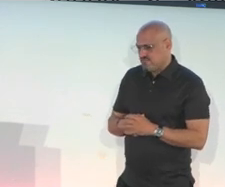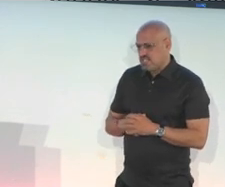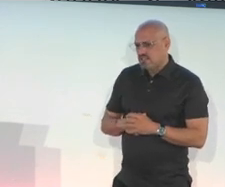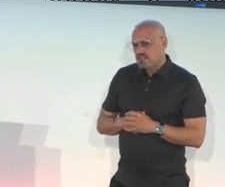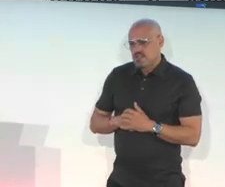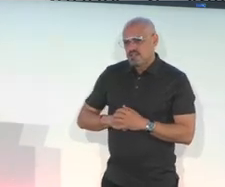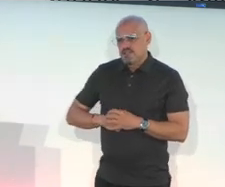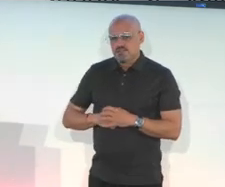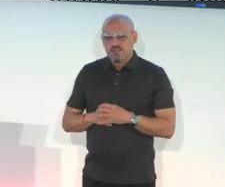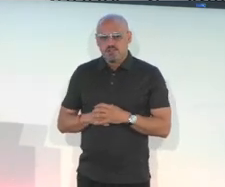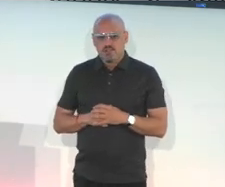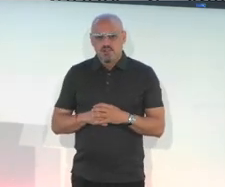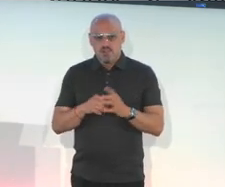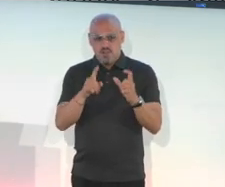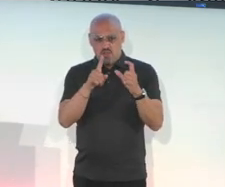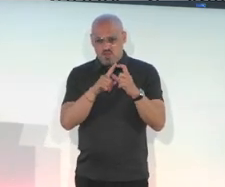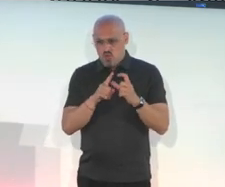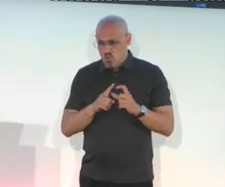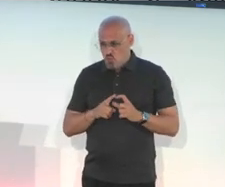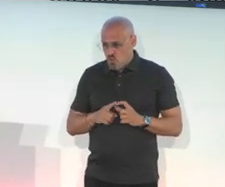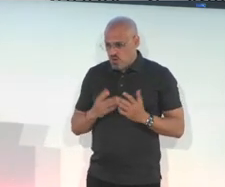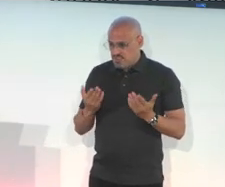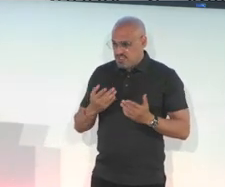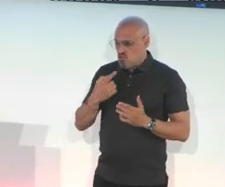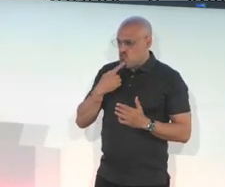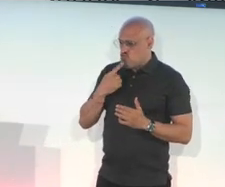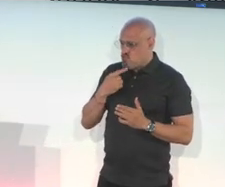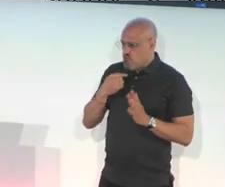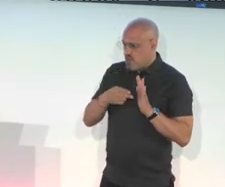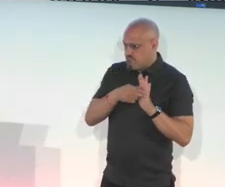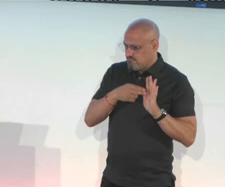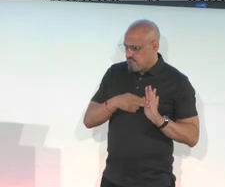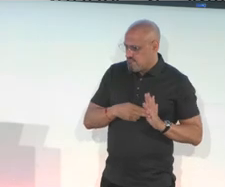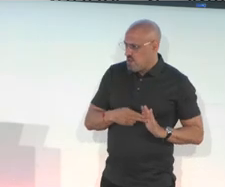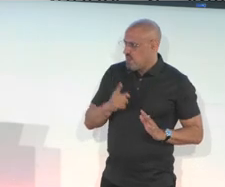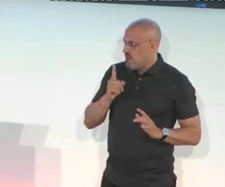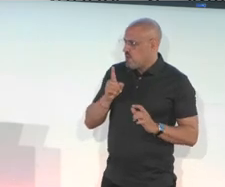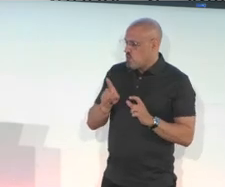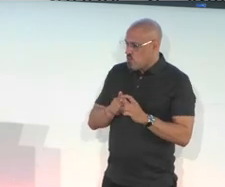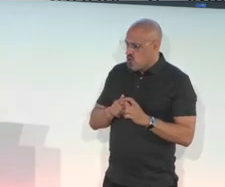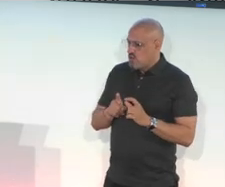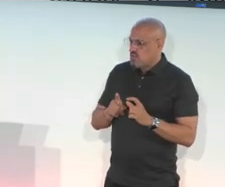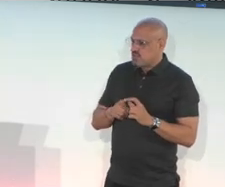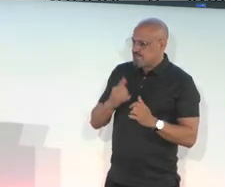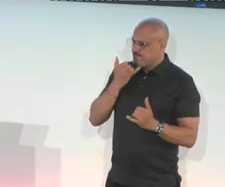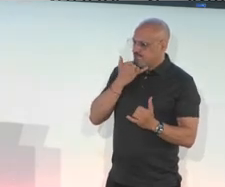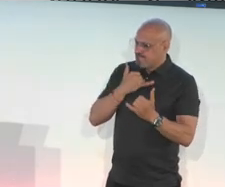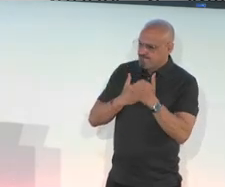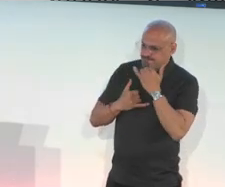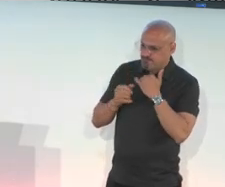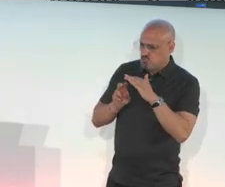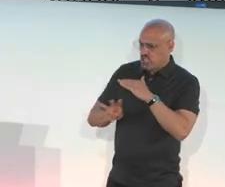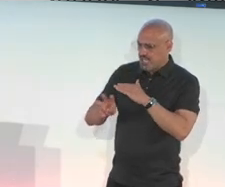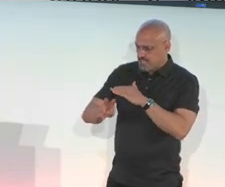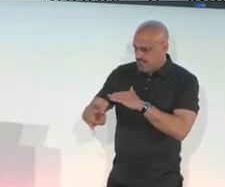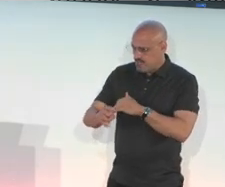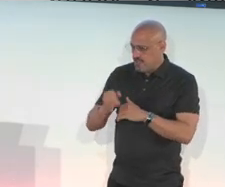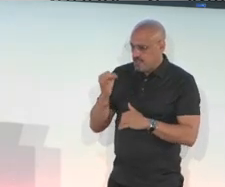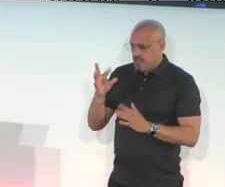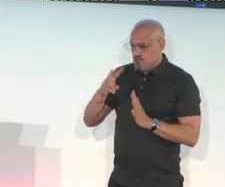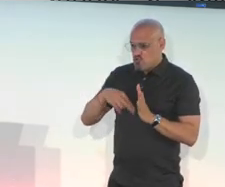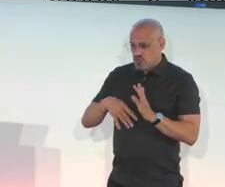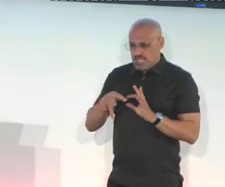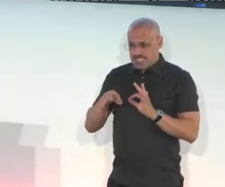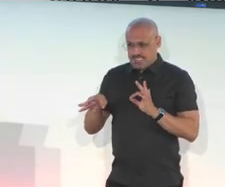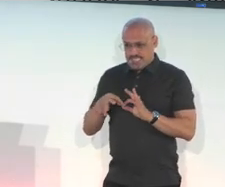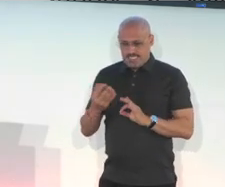The words that I've marked here in red are the words that were being inaccurately predicted. And if you read the